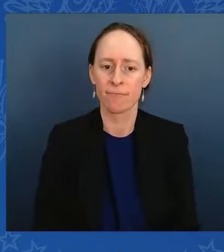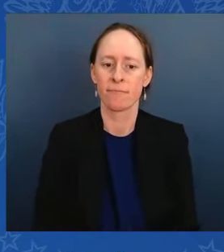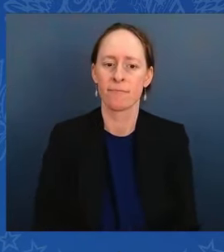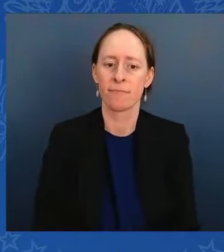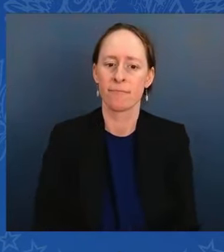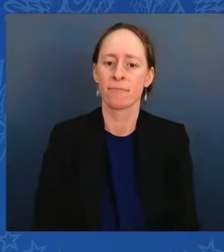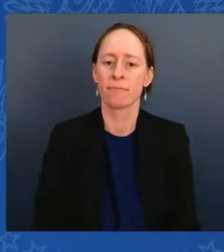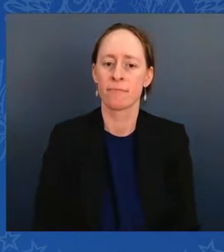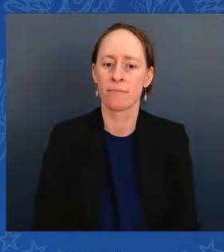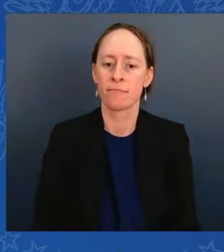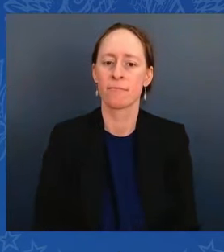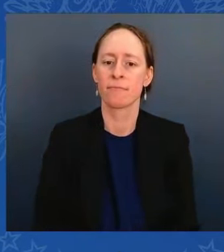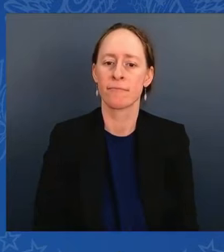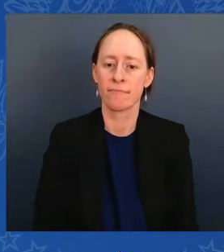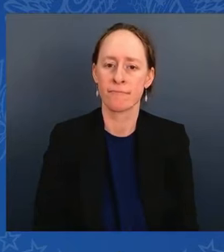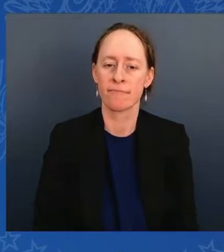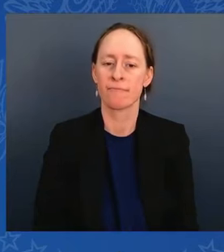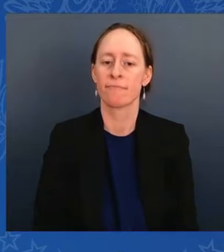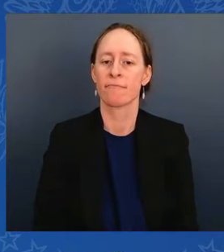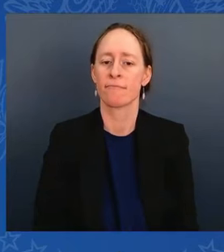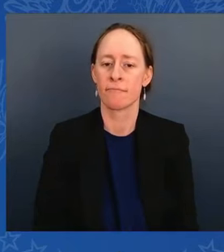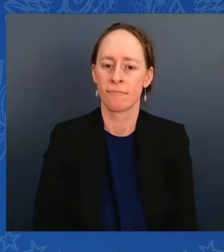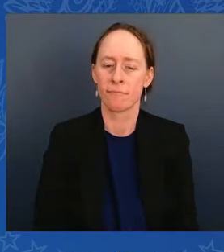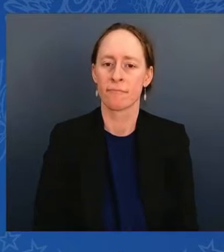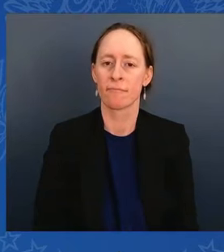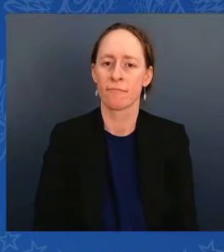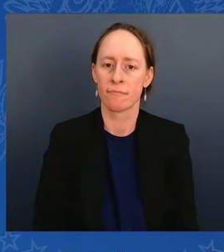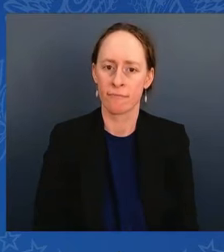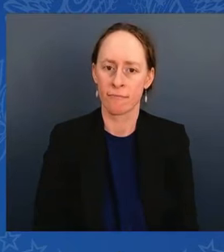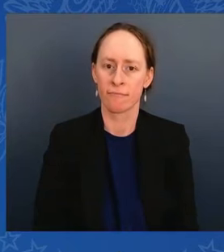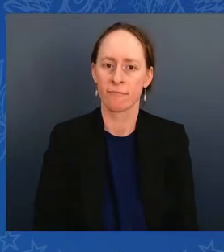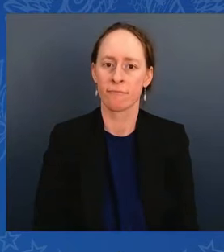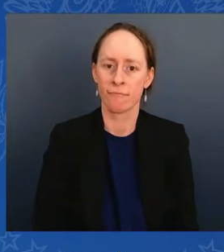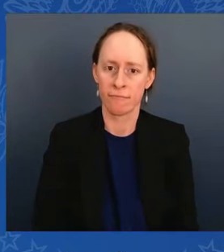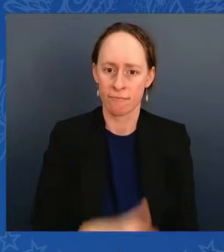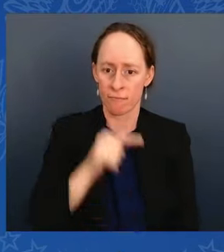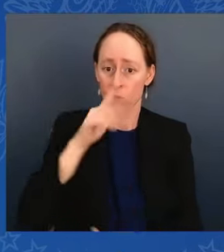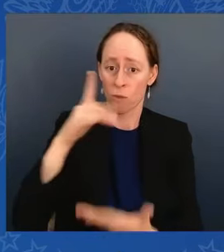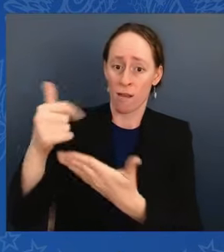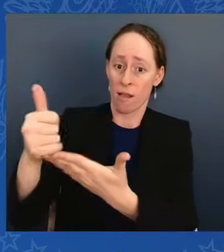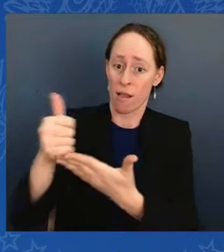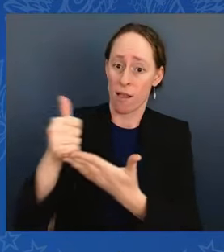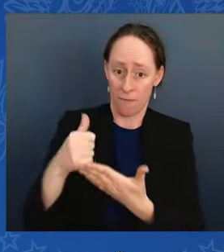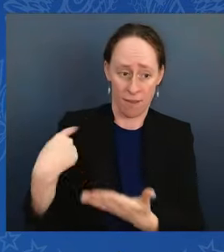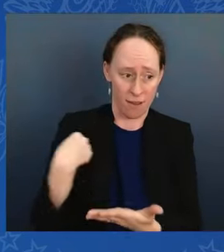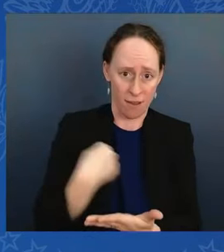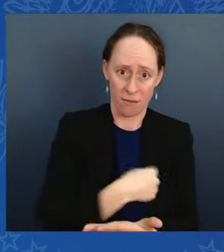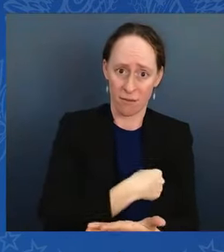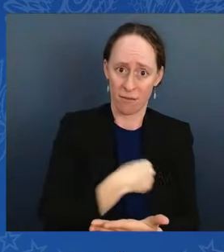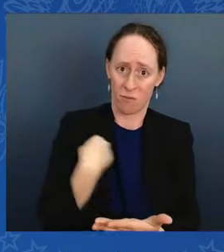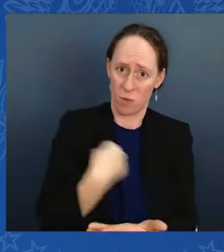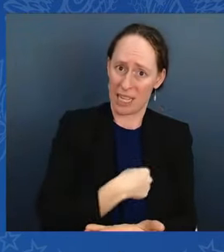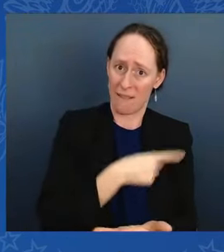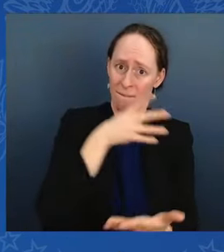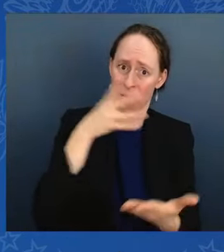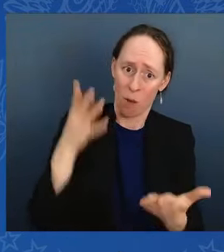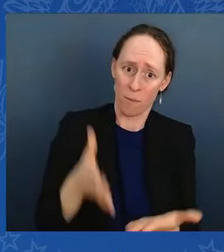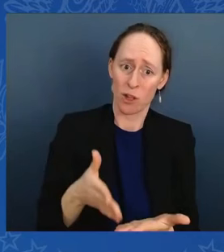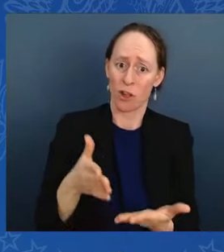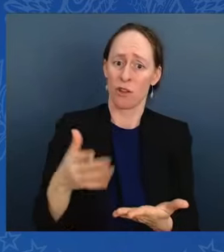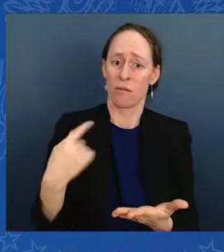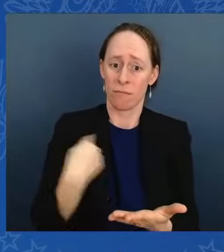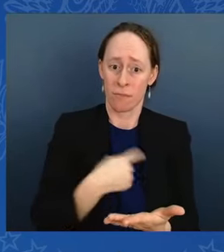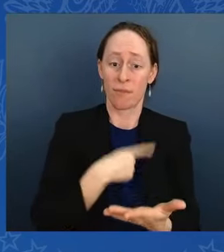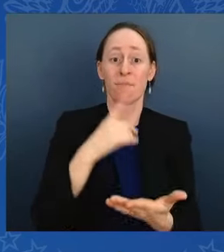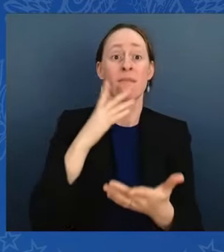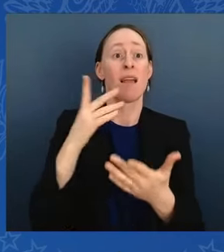that will be dealing with us, particularly as farmers, it'll be coming through our Department of Agriculture. And our